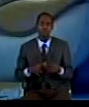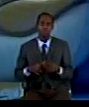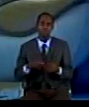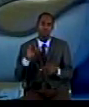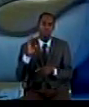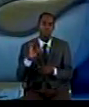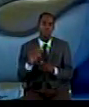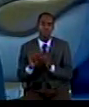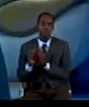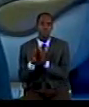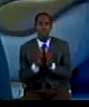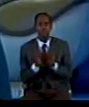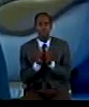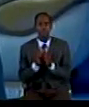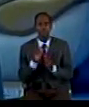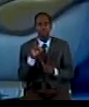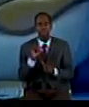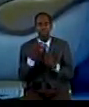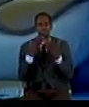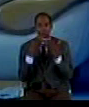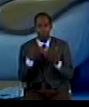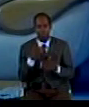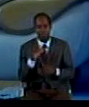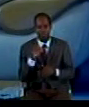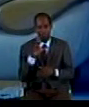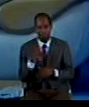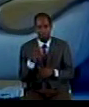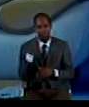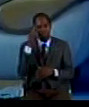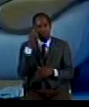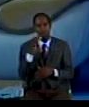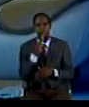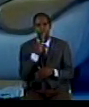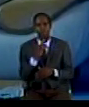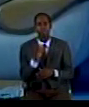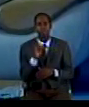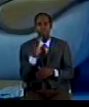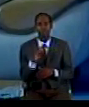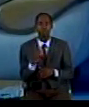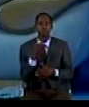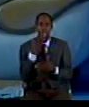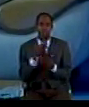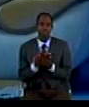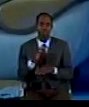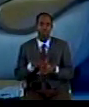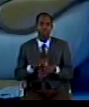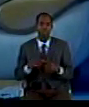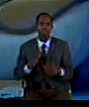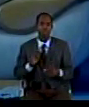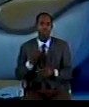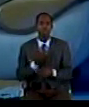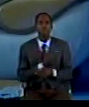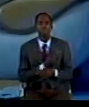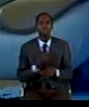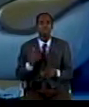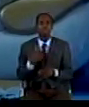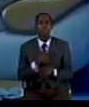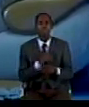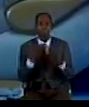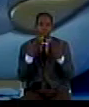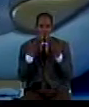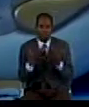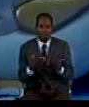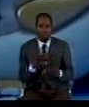Him. So thank you, sir, for being so magnanimous to us. And thank you. Thank you, ma'am.